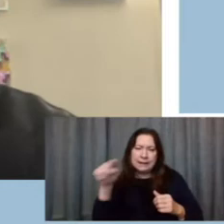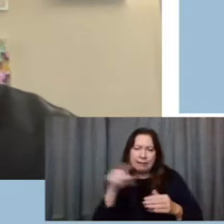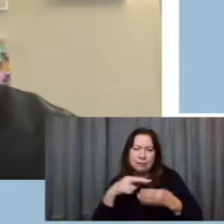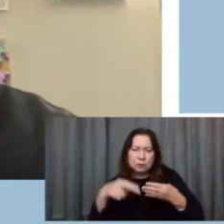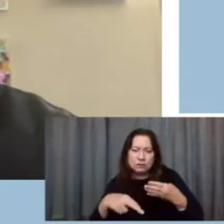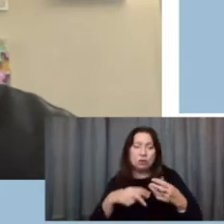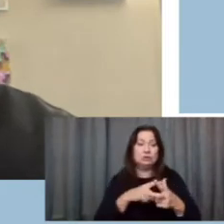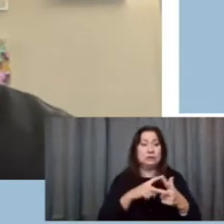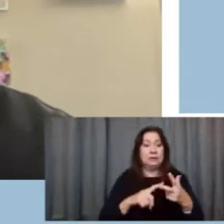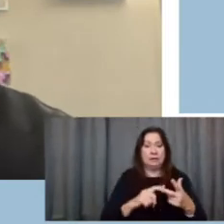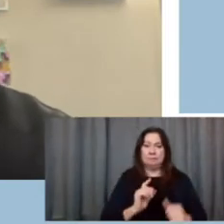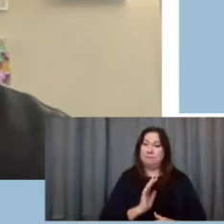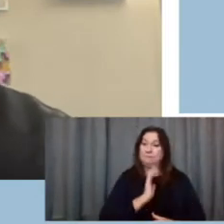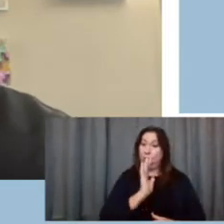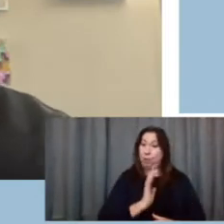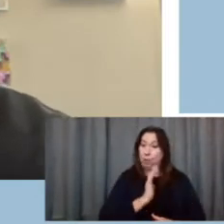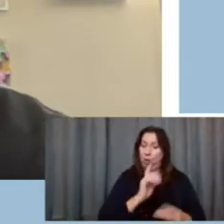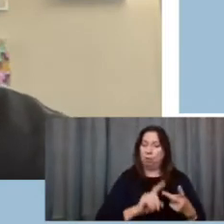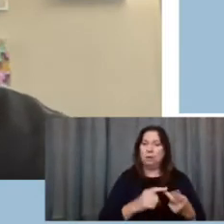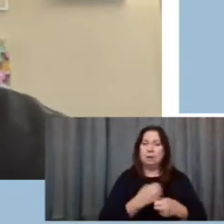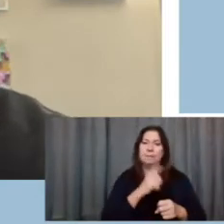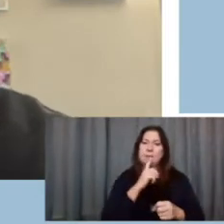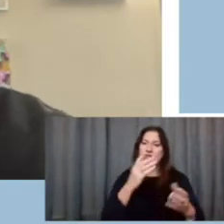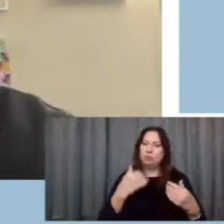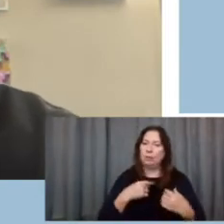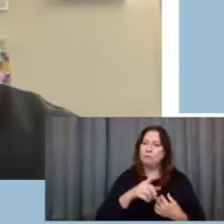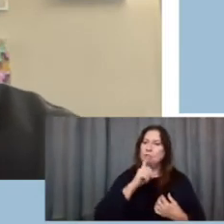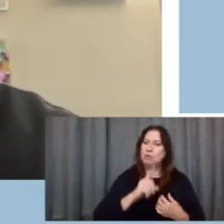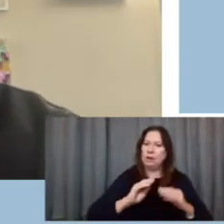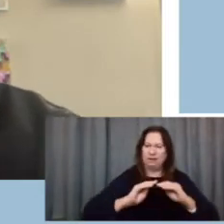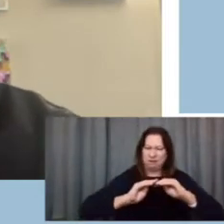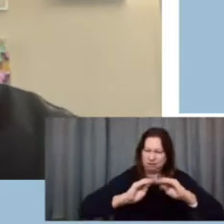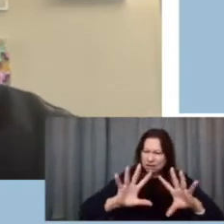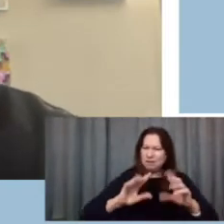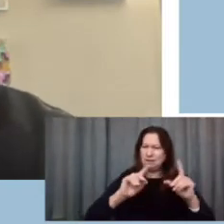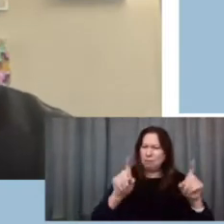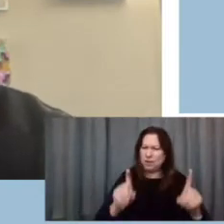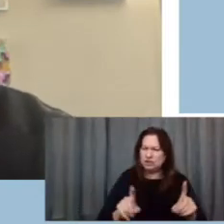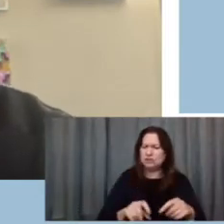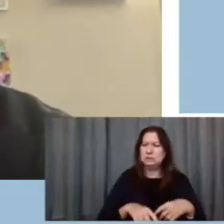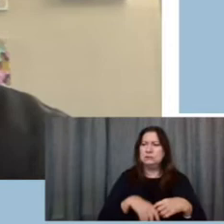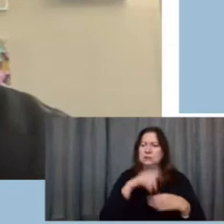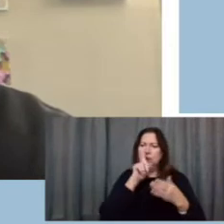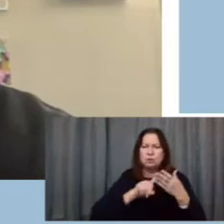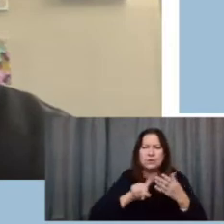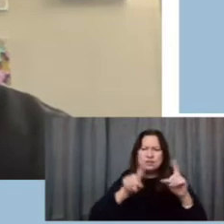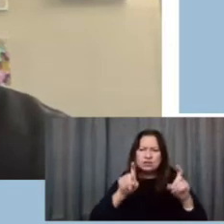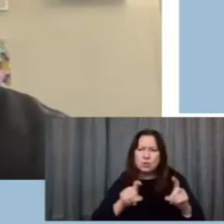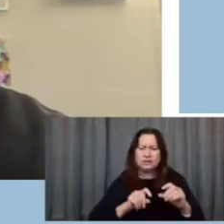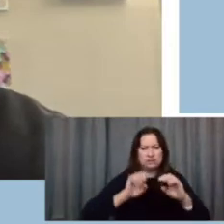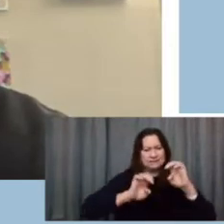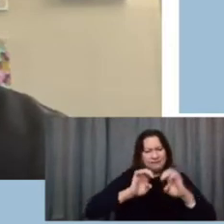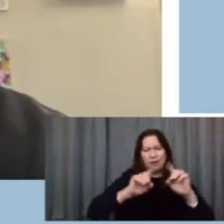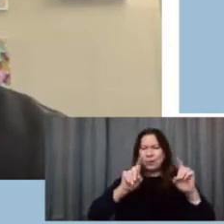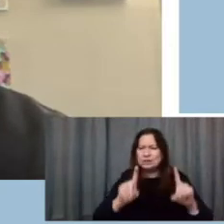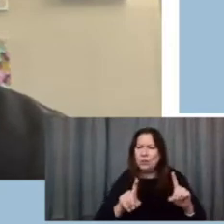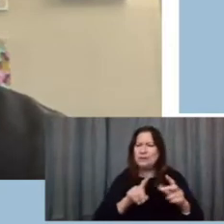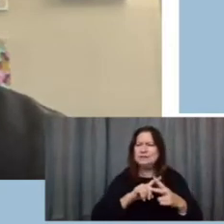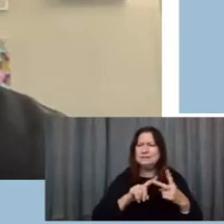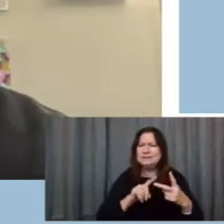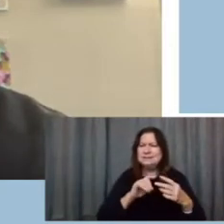then formally, it's making sure that we have really explicit questions, research questions and evaluation questions about